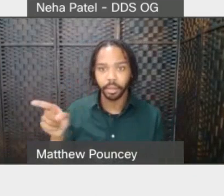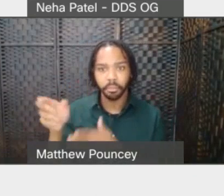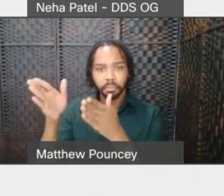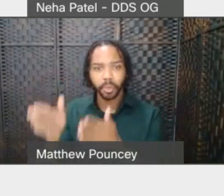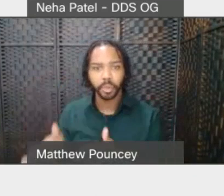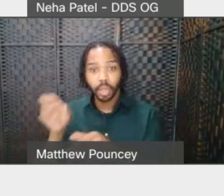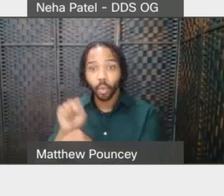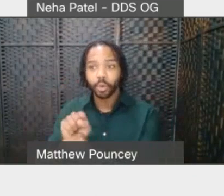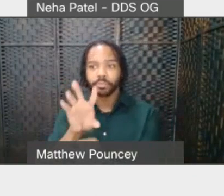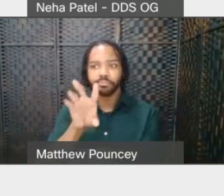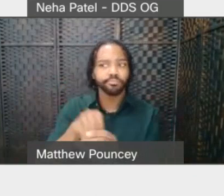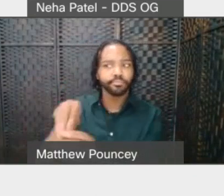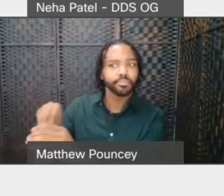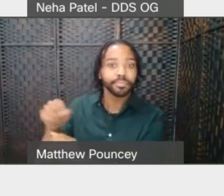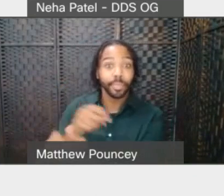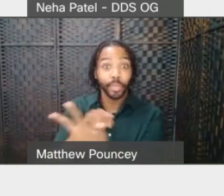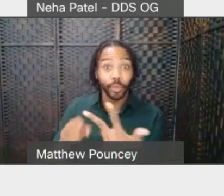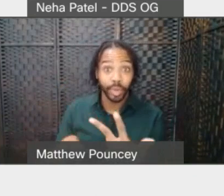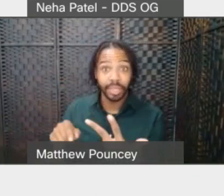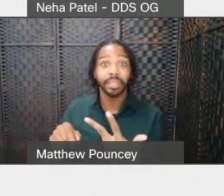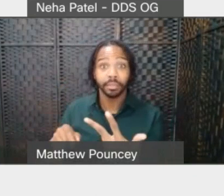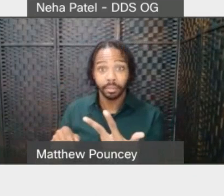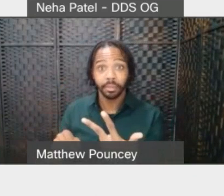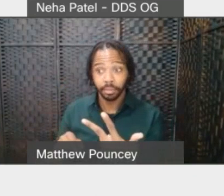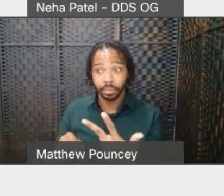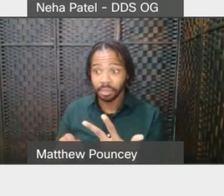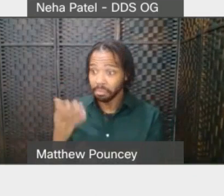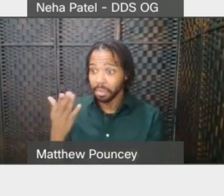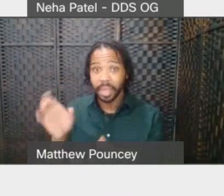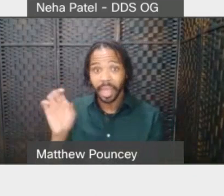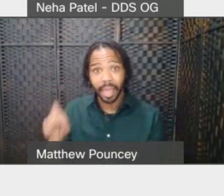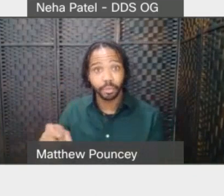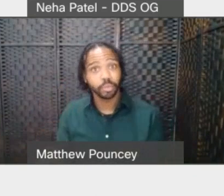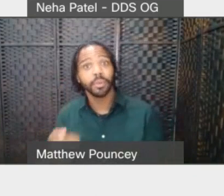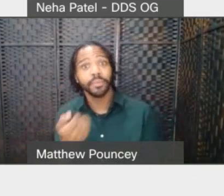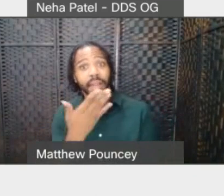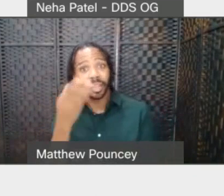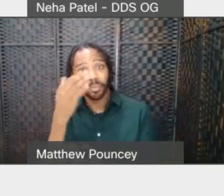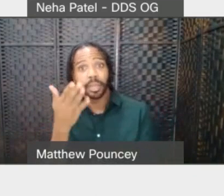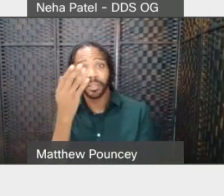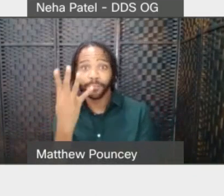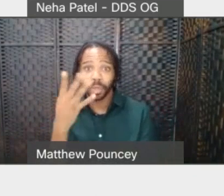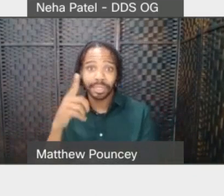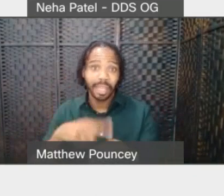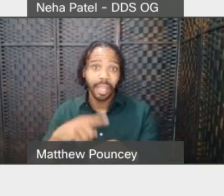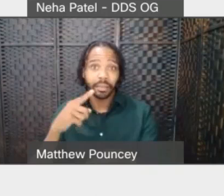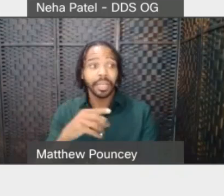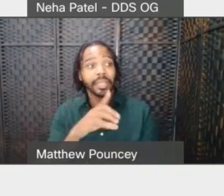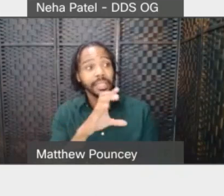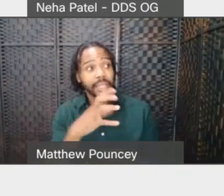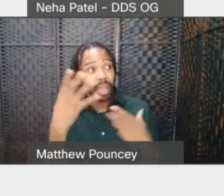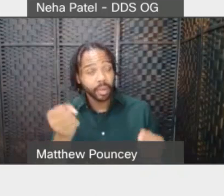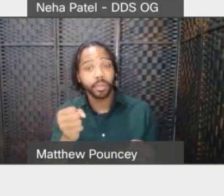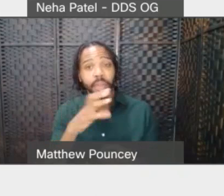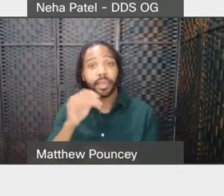places, they're probably going to have to produce their documentation 4 times for DC Health and then for each of their